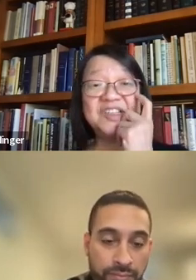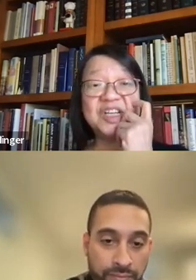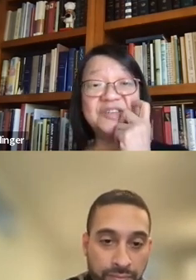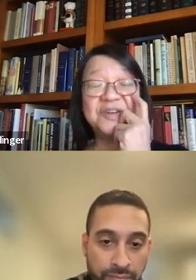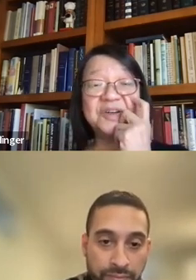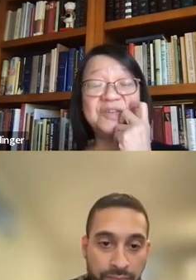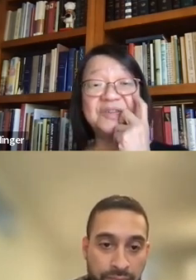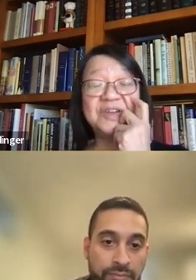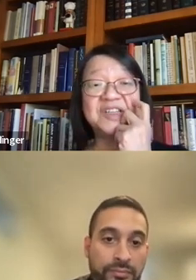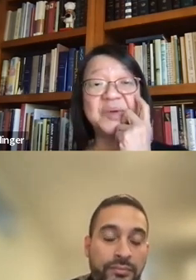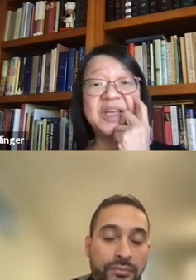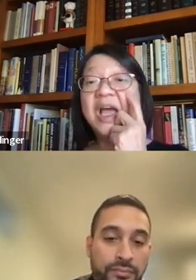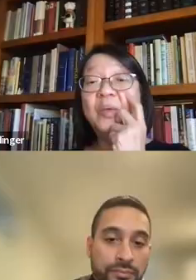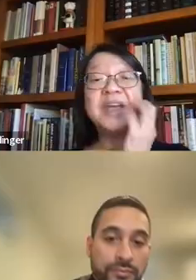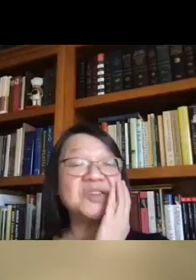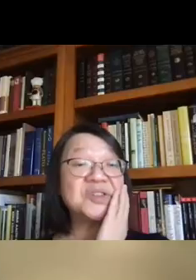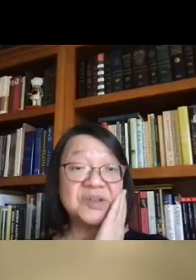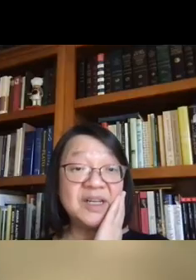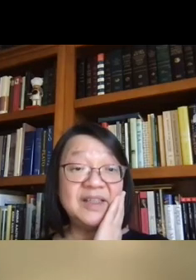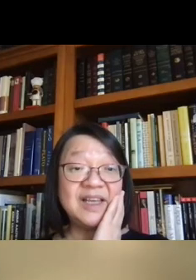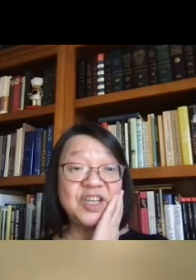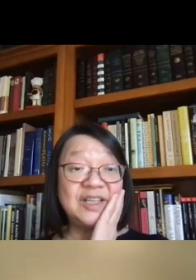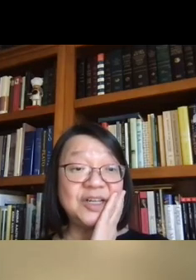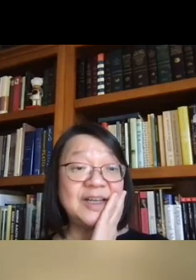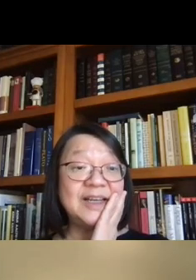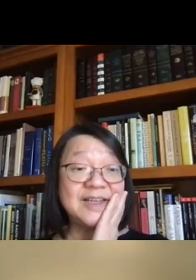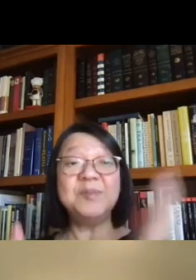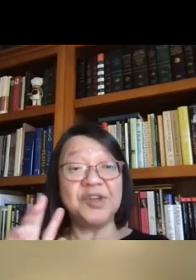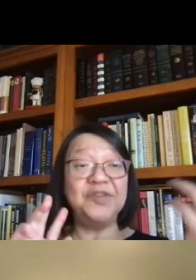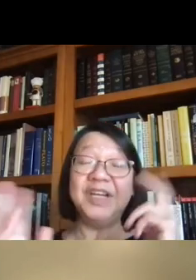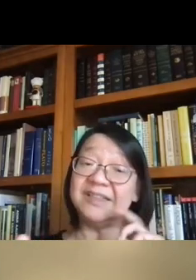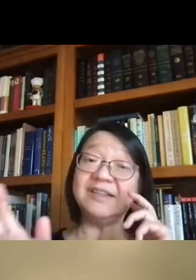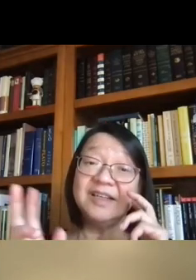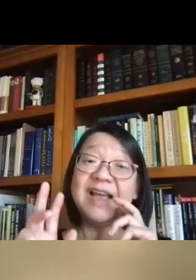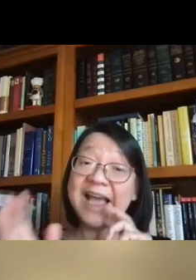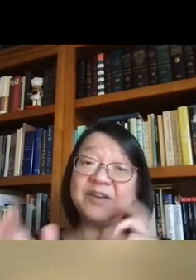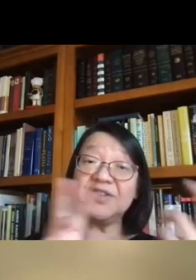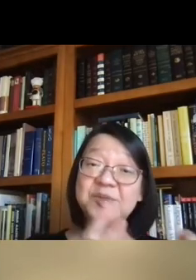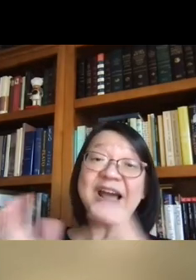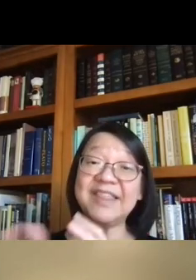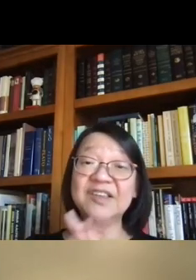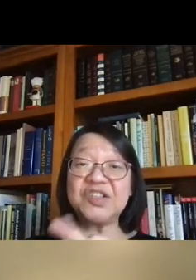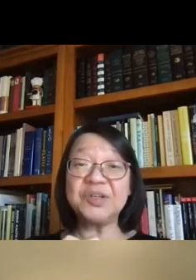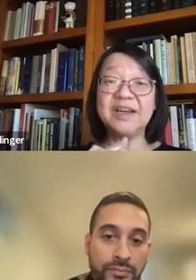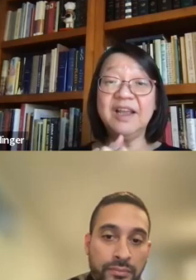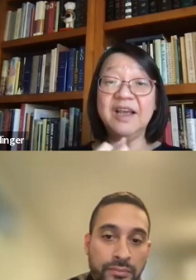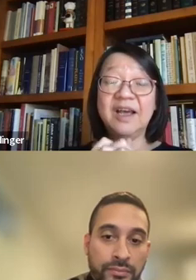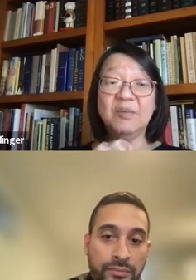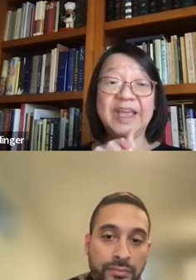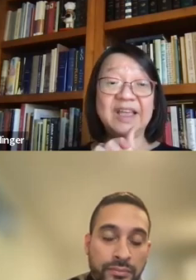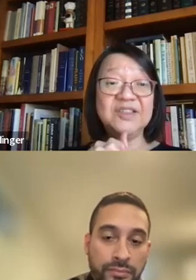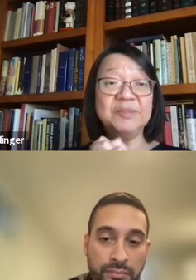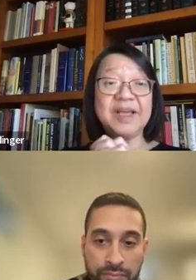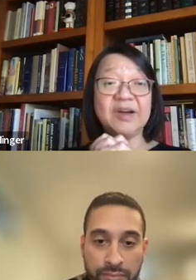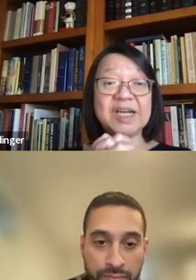put on the agenda for next week? We can also circulate that agenda ahead of time. So if you need to add or subtract things to it,